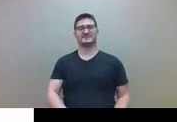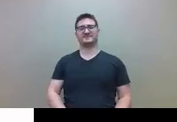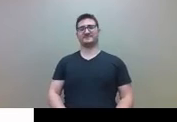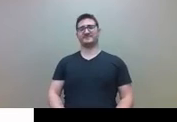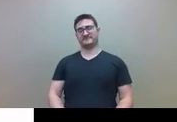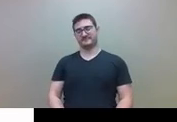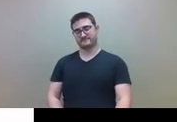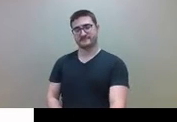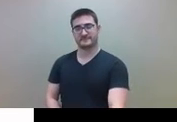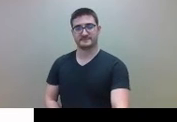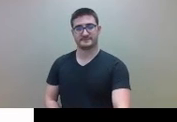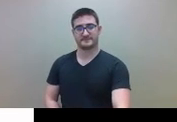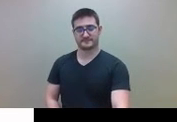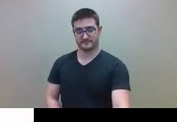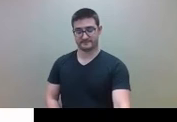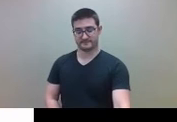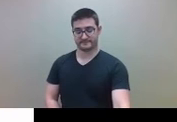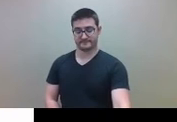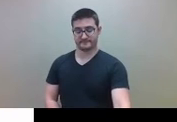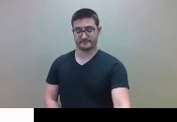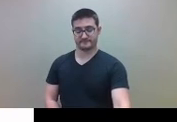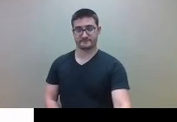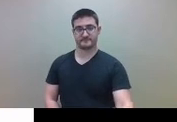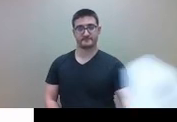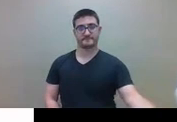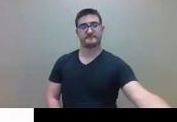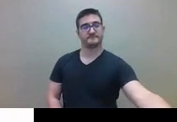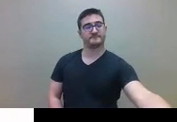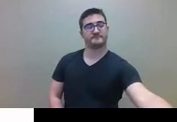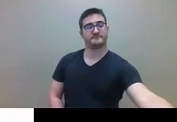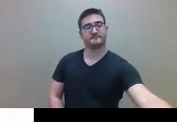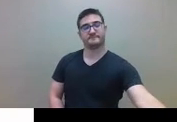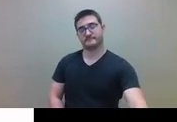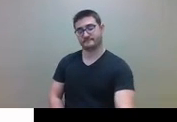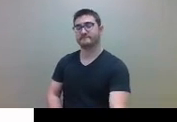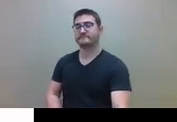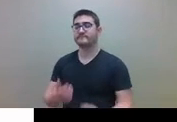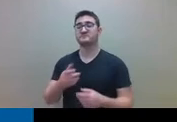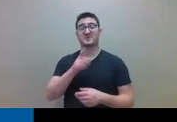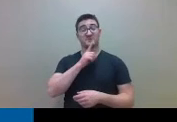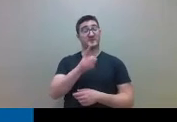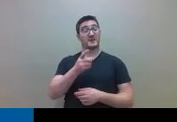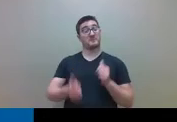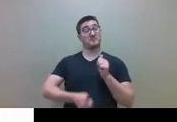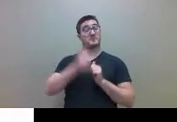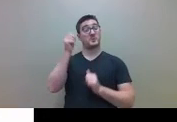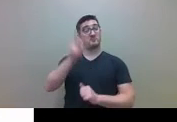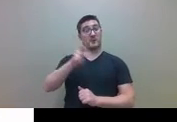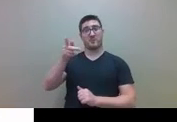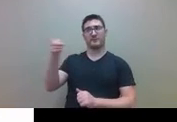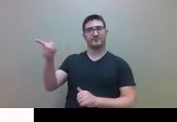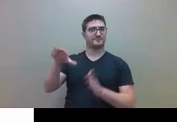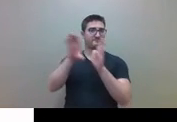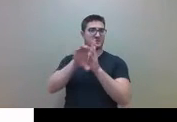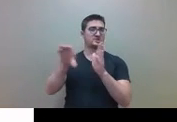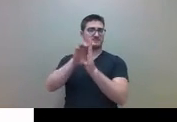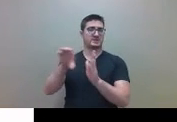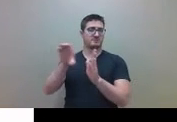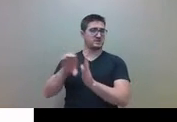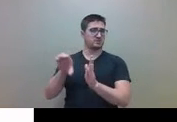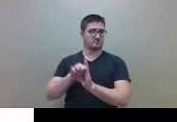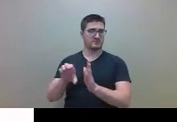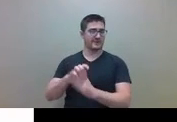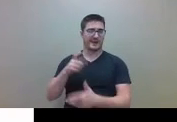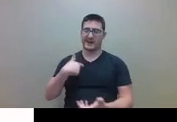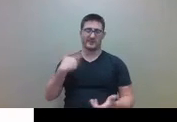that. I am here for you anytime. But yes, a lot of them are picture infographics, so you can it's very easy to read. I don't have to go through